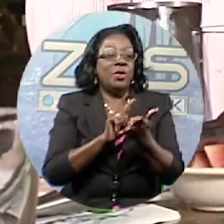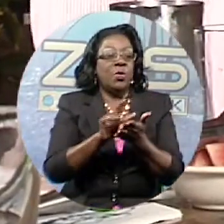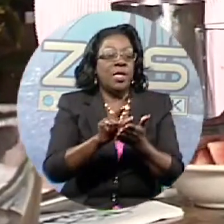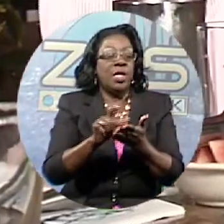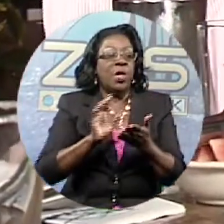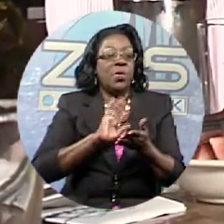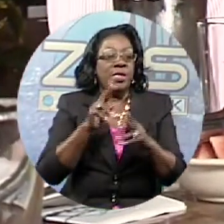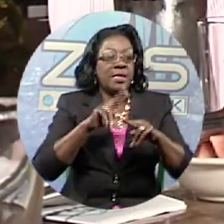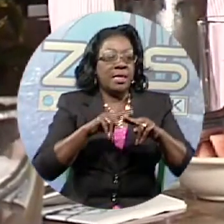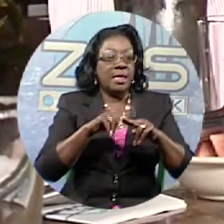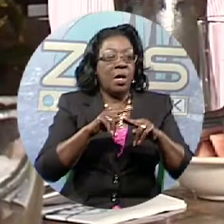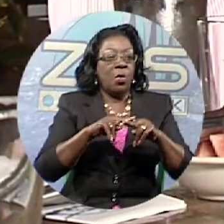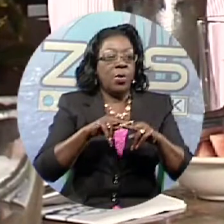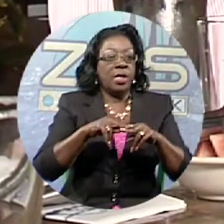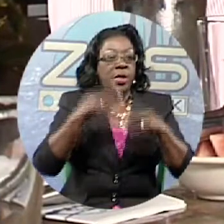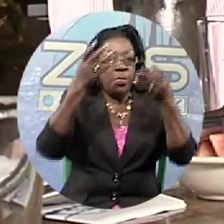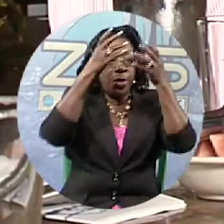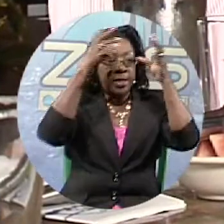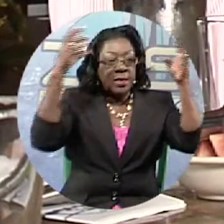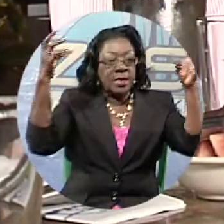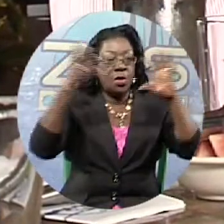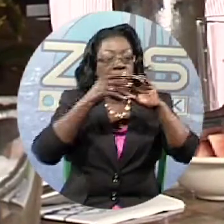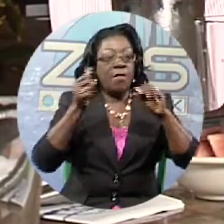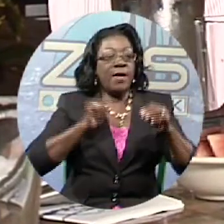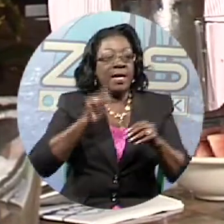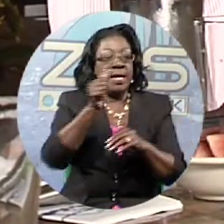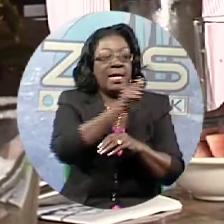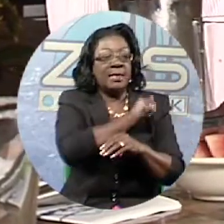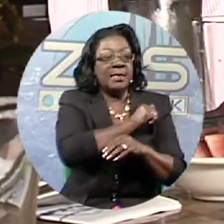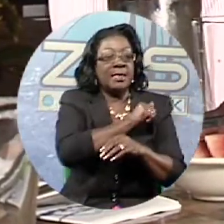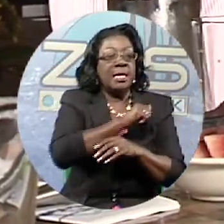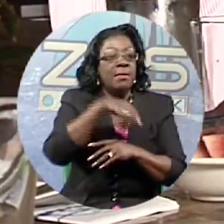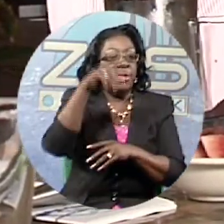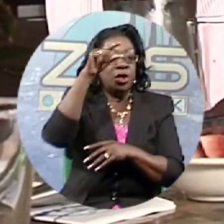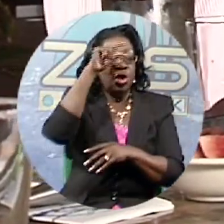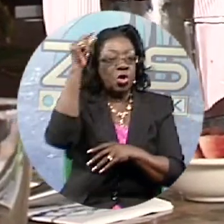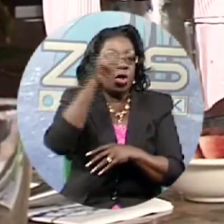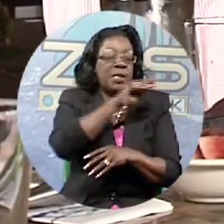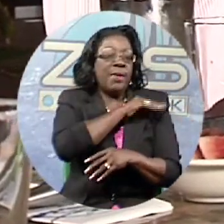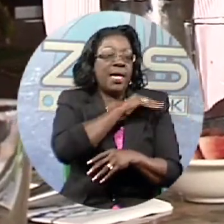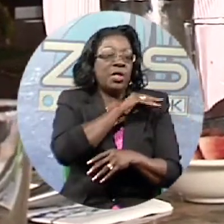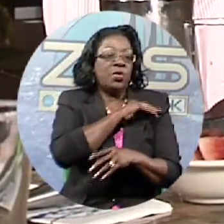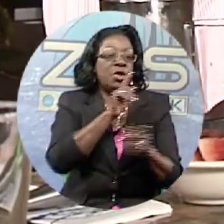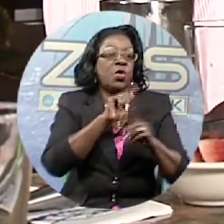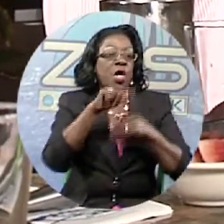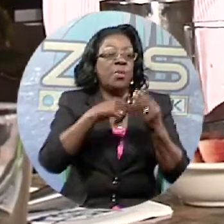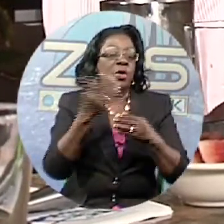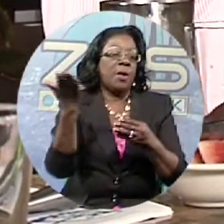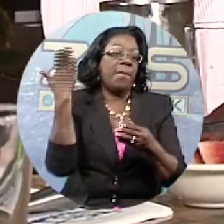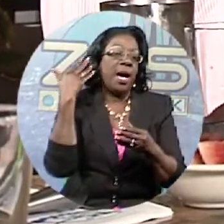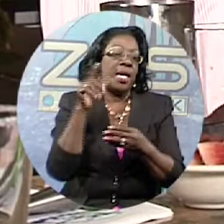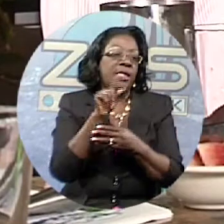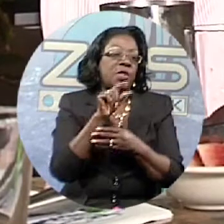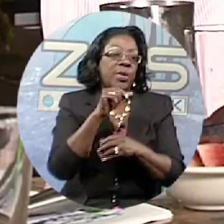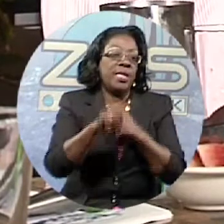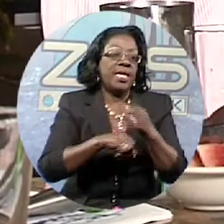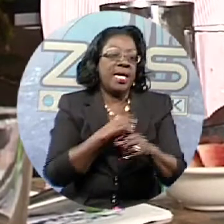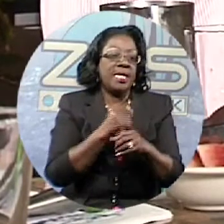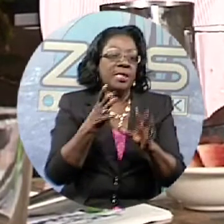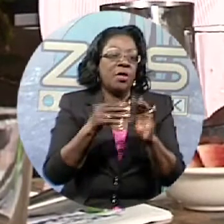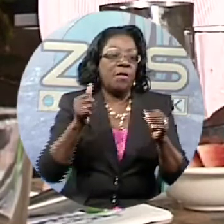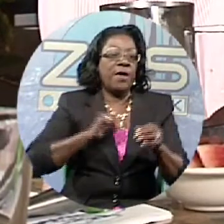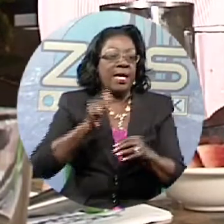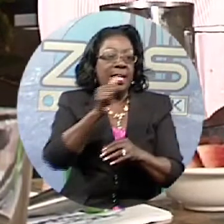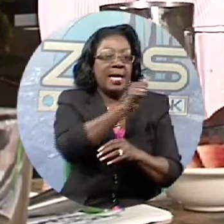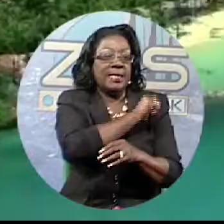Earlier this week, we sat down with the president of Atlantis, Mr. George Markantonis. We talked to him about the last 20 years of Atlantis.